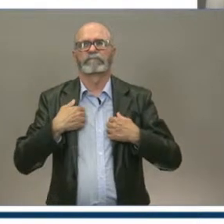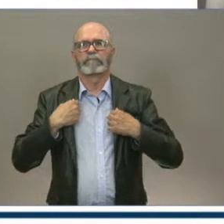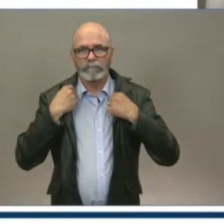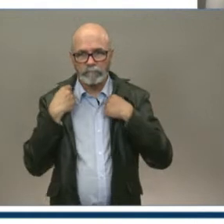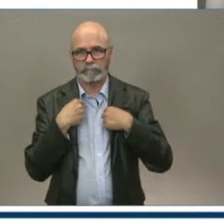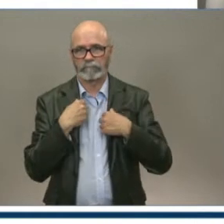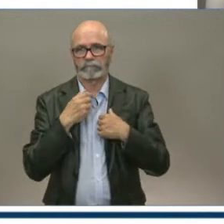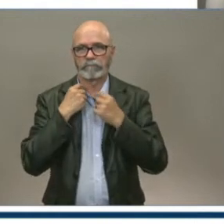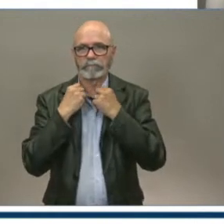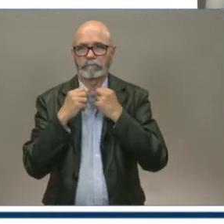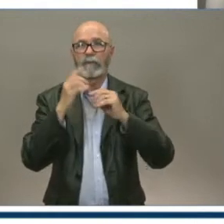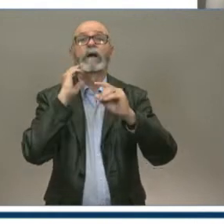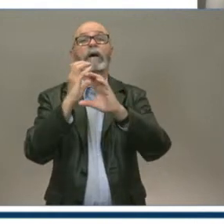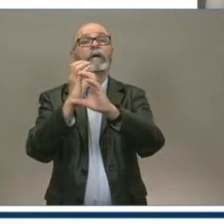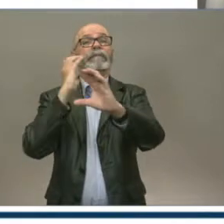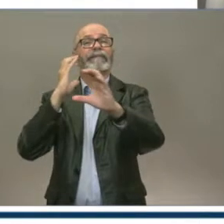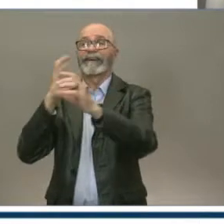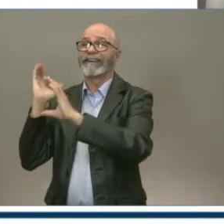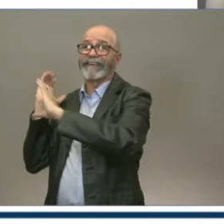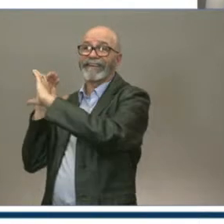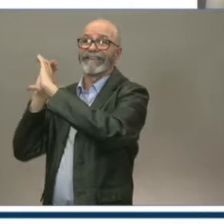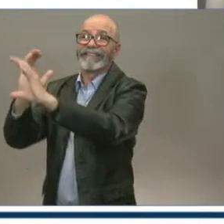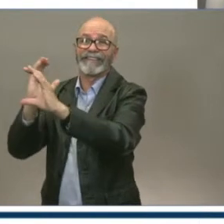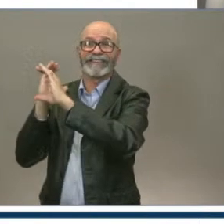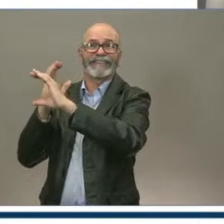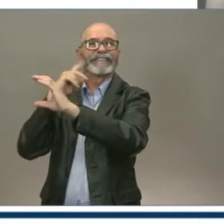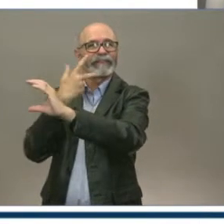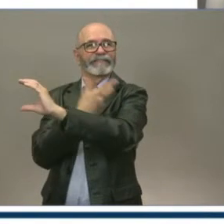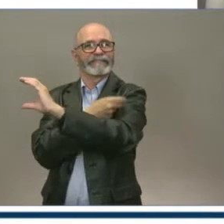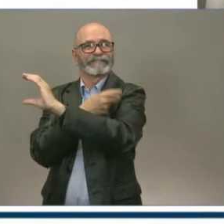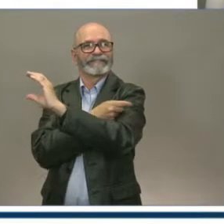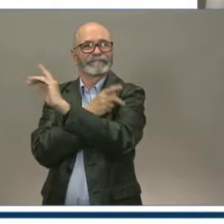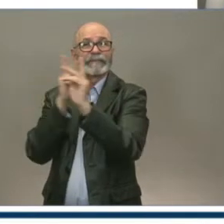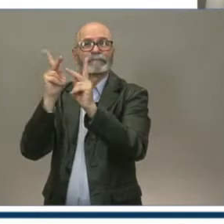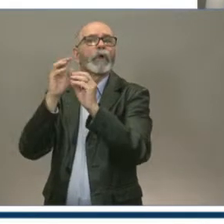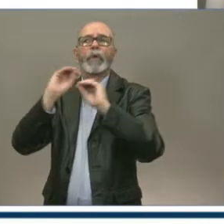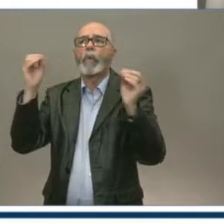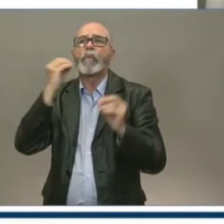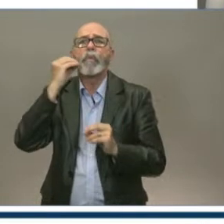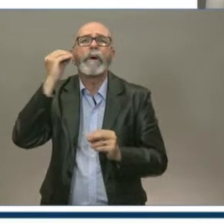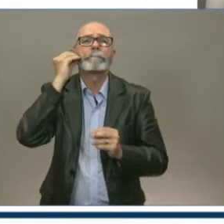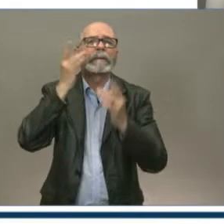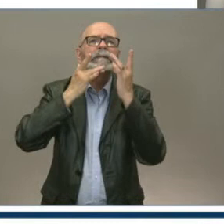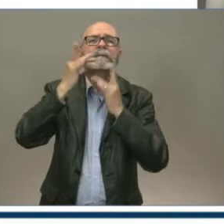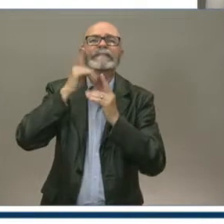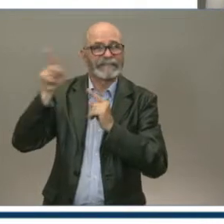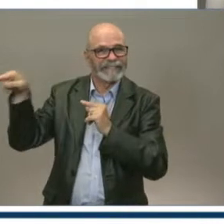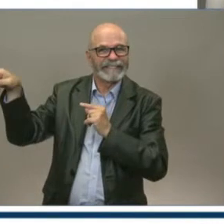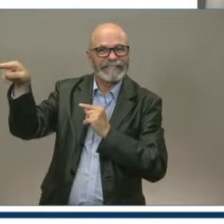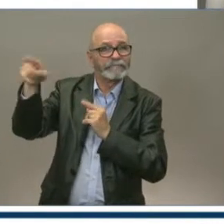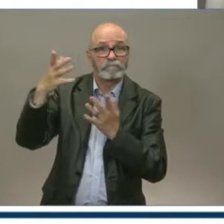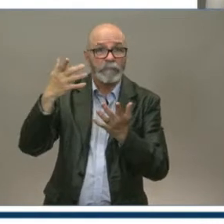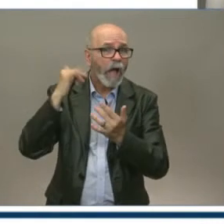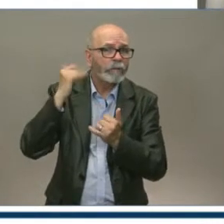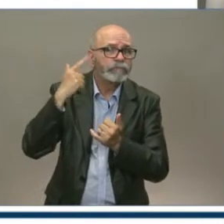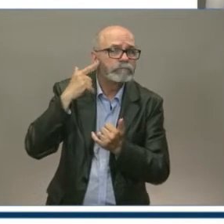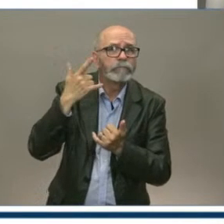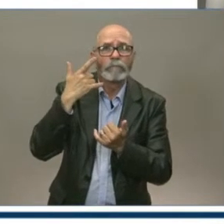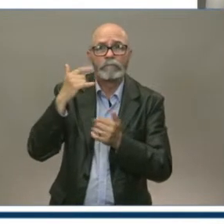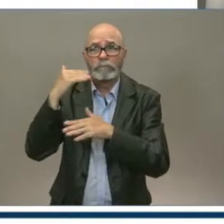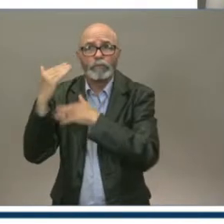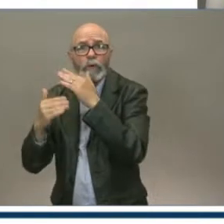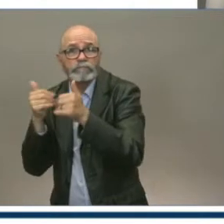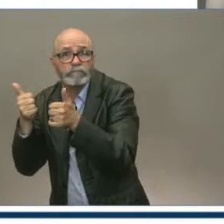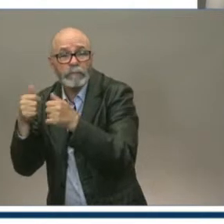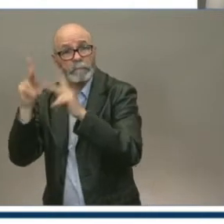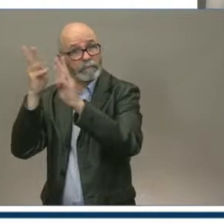clinics to help vaccinate the homeless population across Nova Scotia. How are things going? How many doses have been administered to date, and